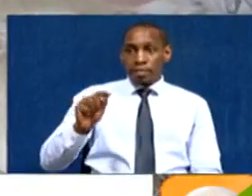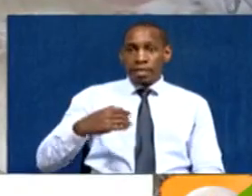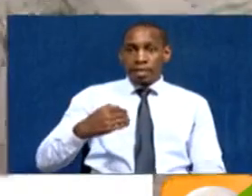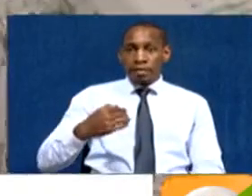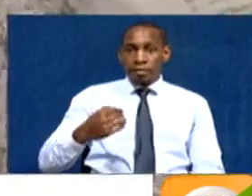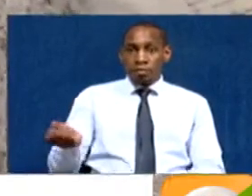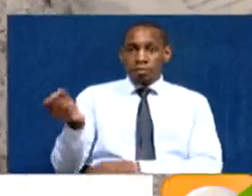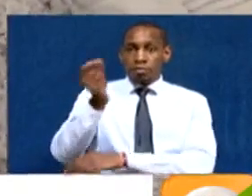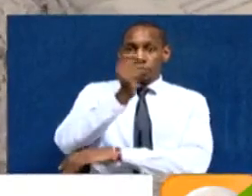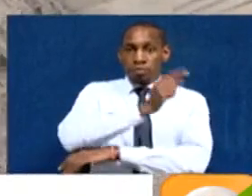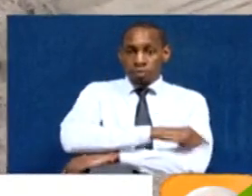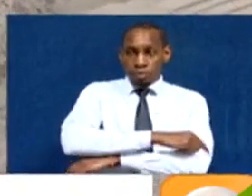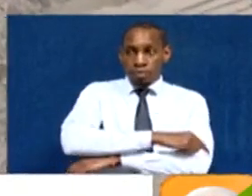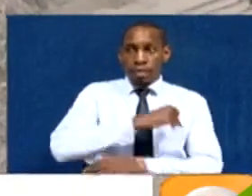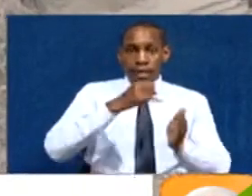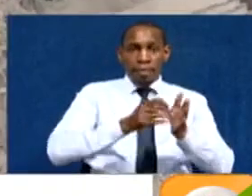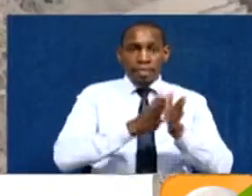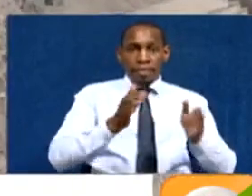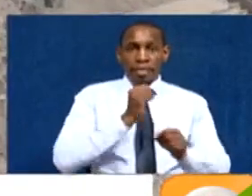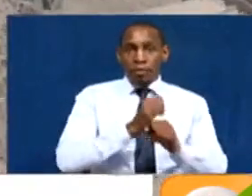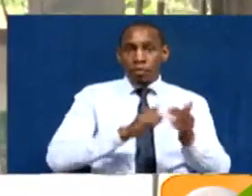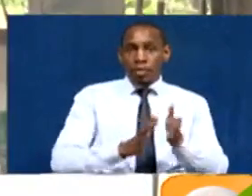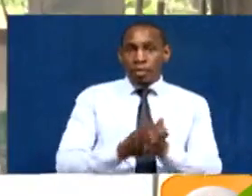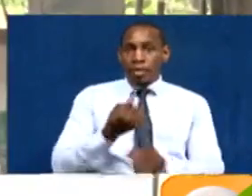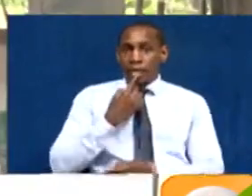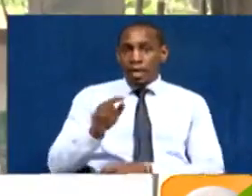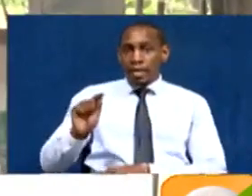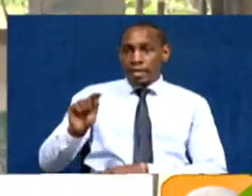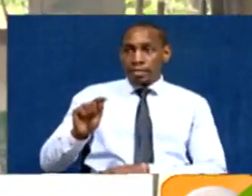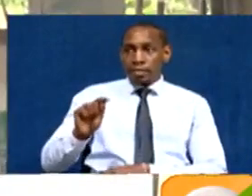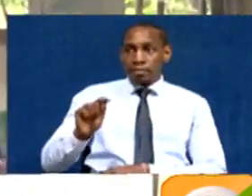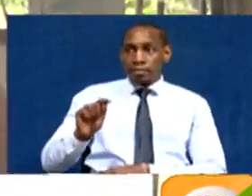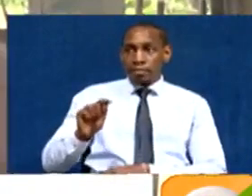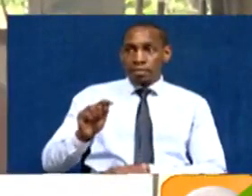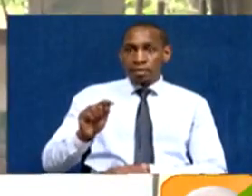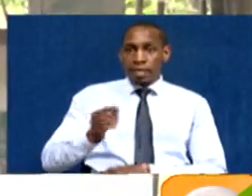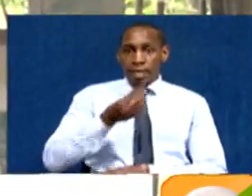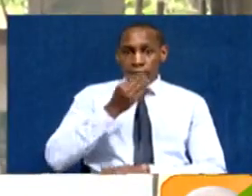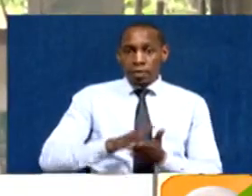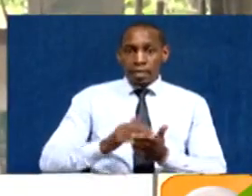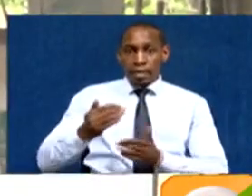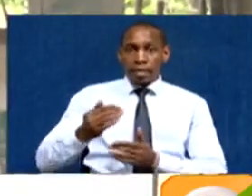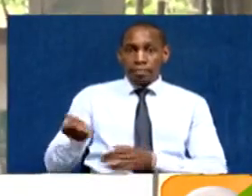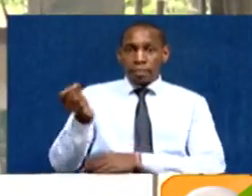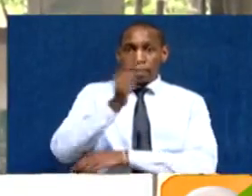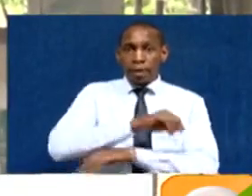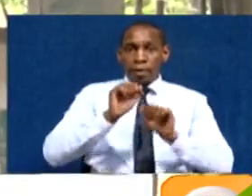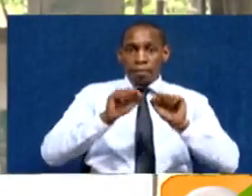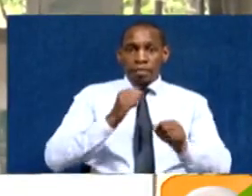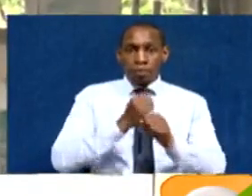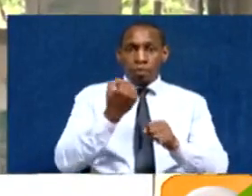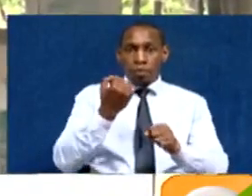day. We have big machines which does 100 tons of dairy meal per day. So we can even do it